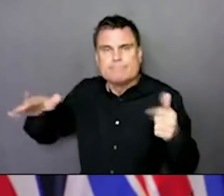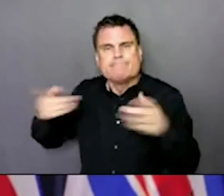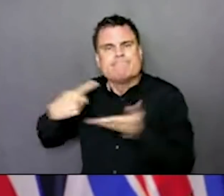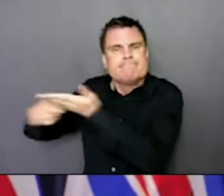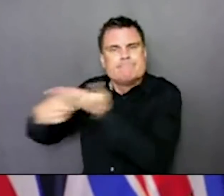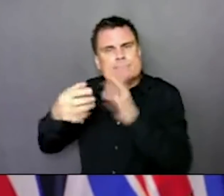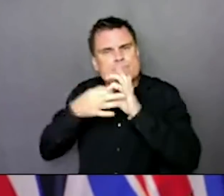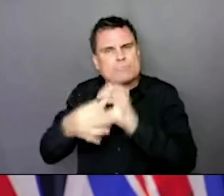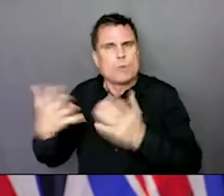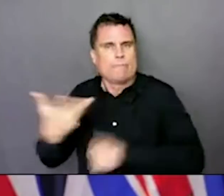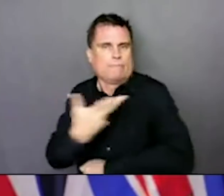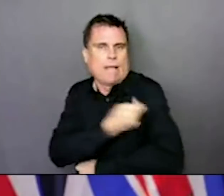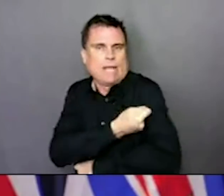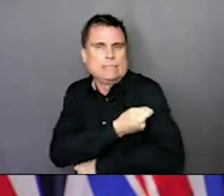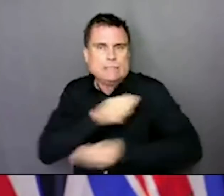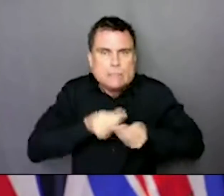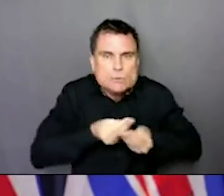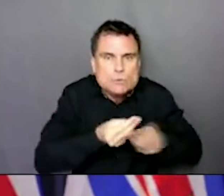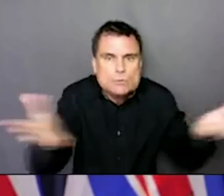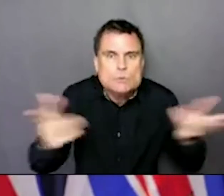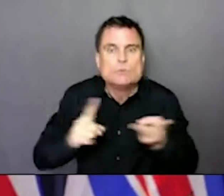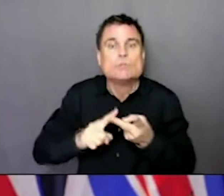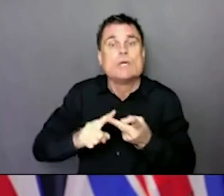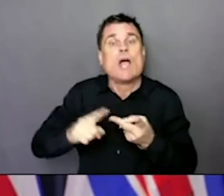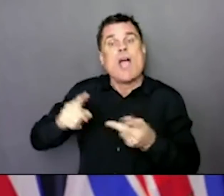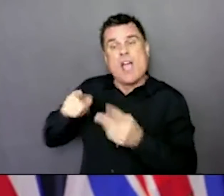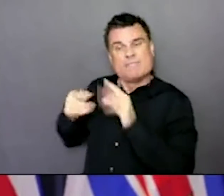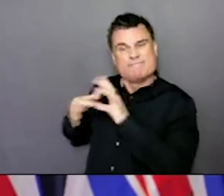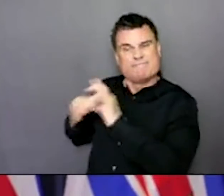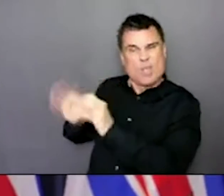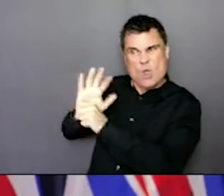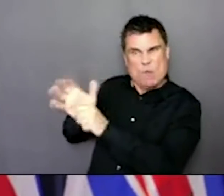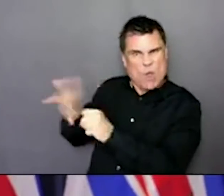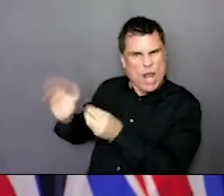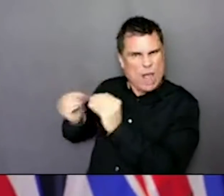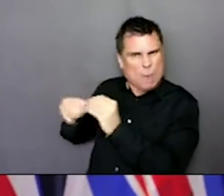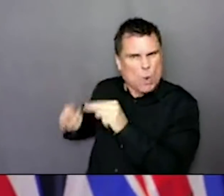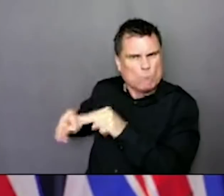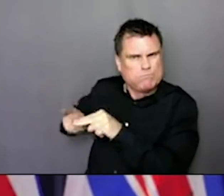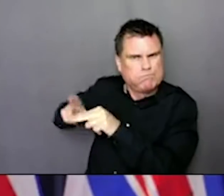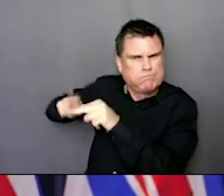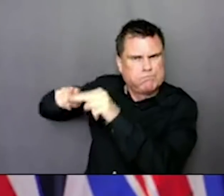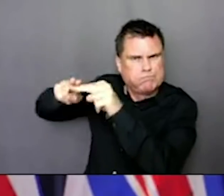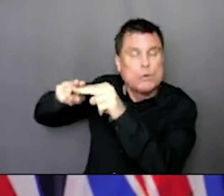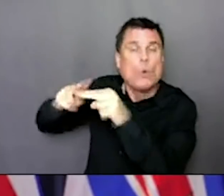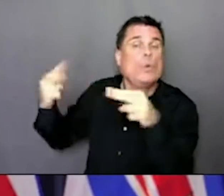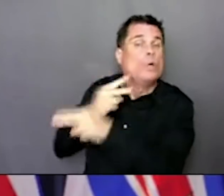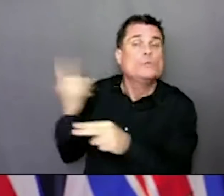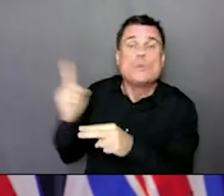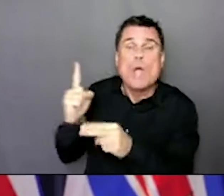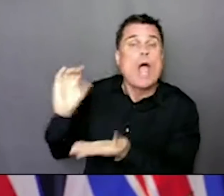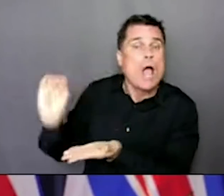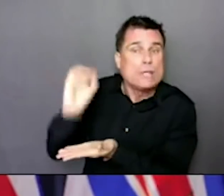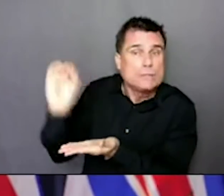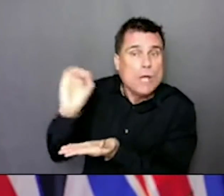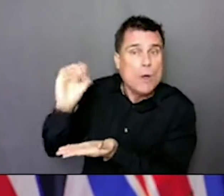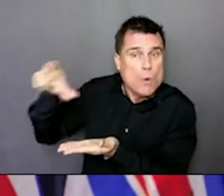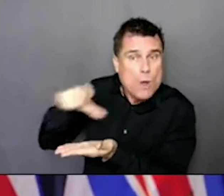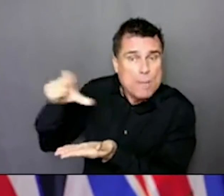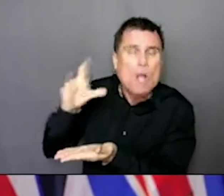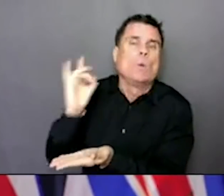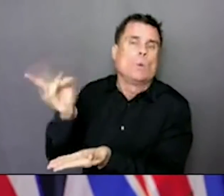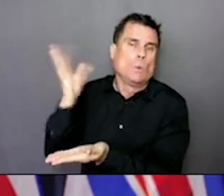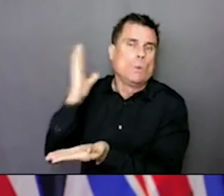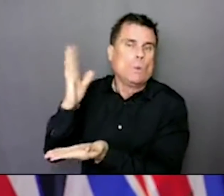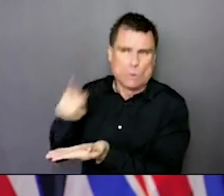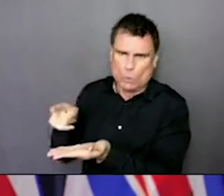of Canada, particularly Ontario and Quebec. We have seen a decline in cases here in BC over the past number of weeks, and I want to thank